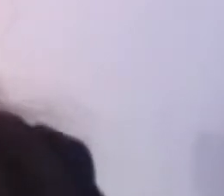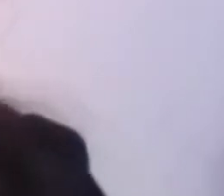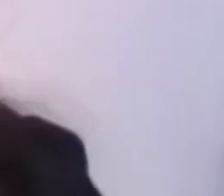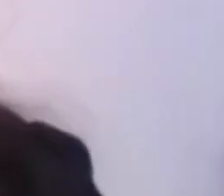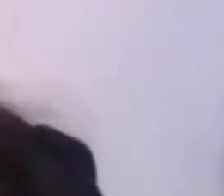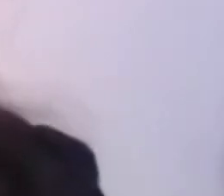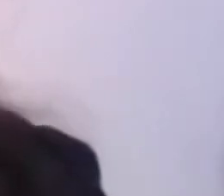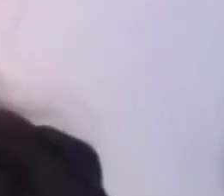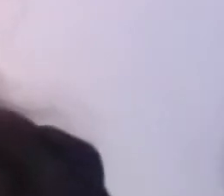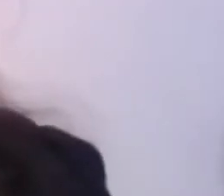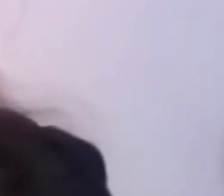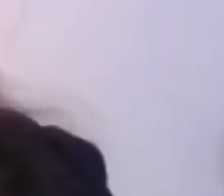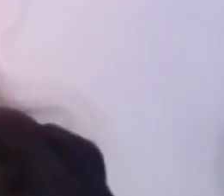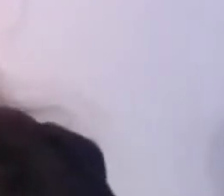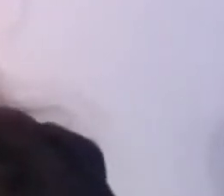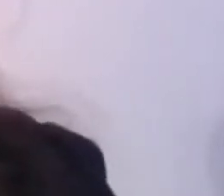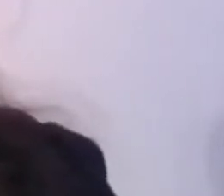Si je t'appelle,